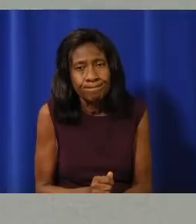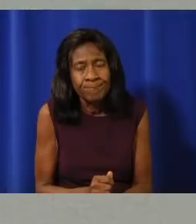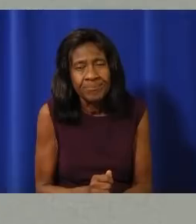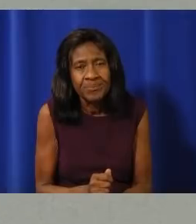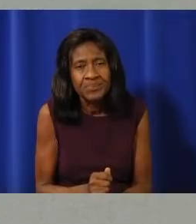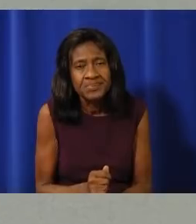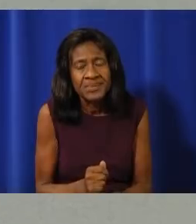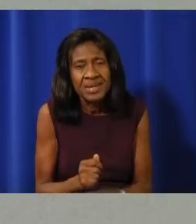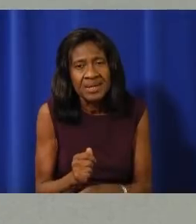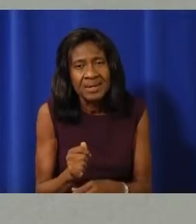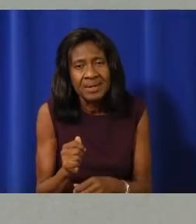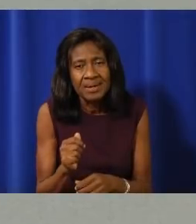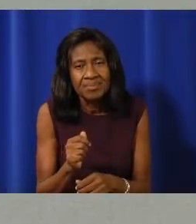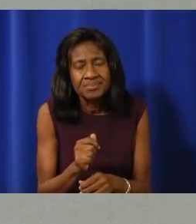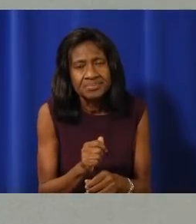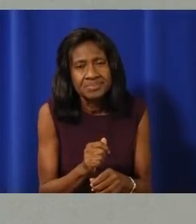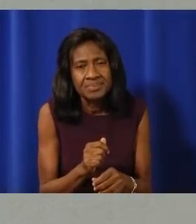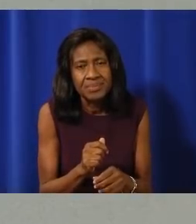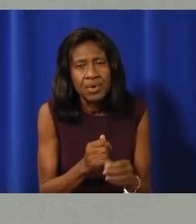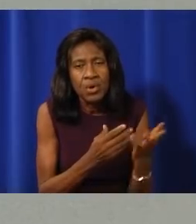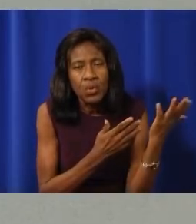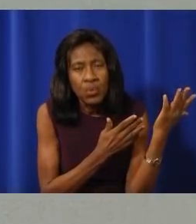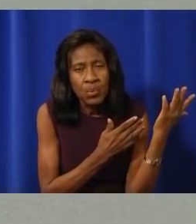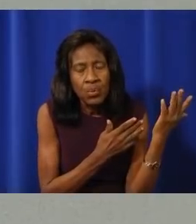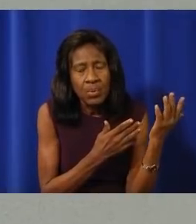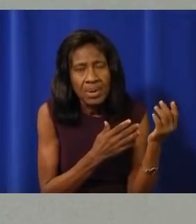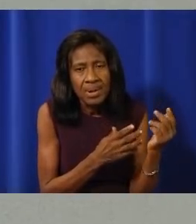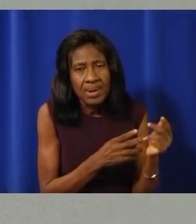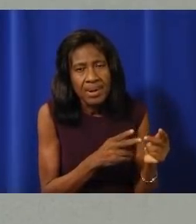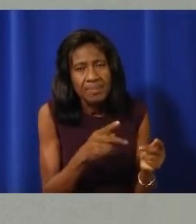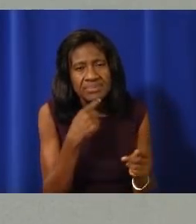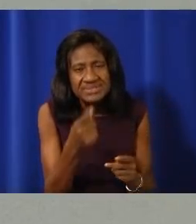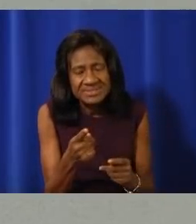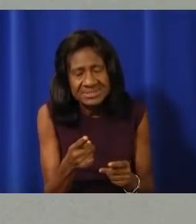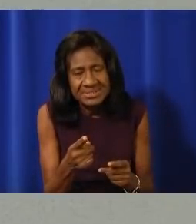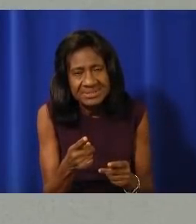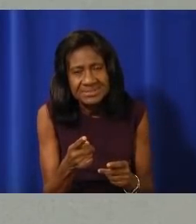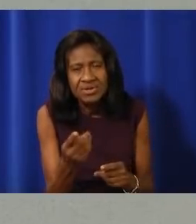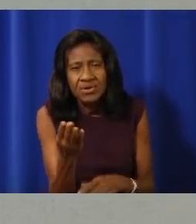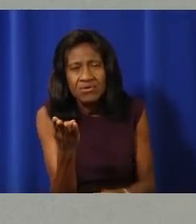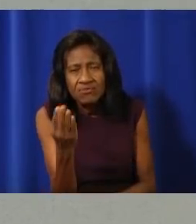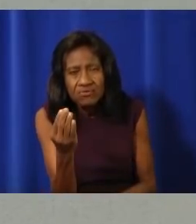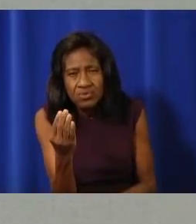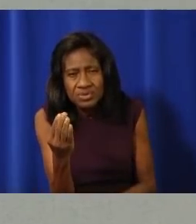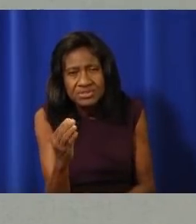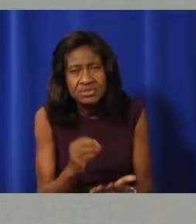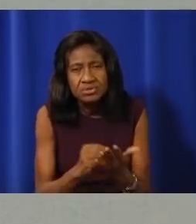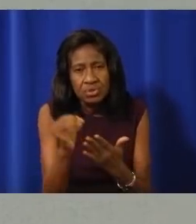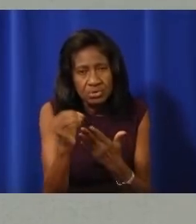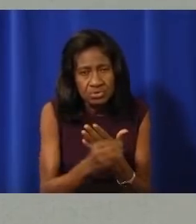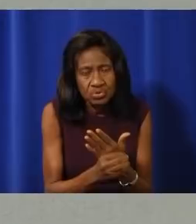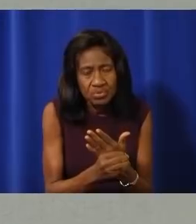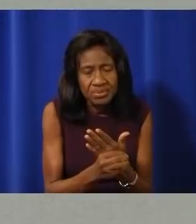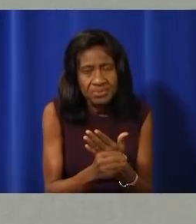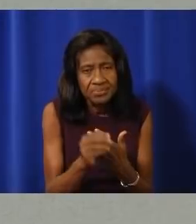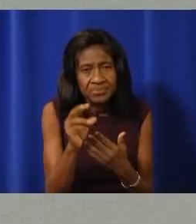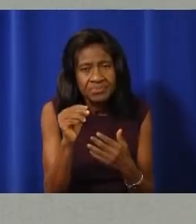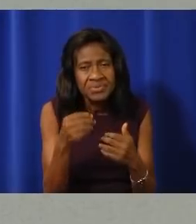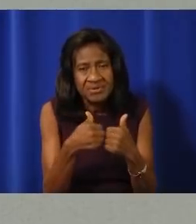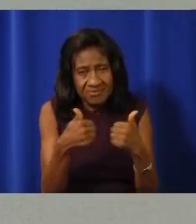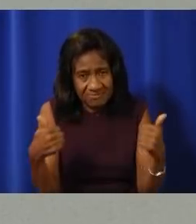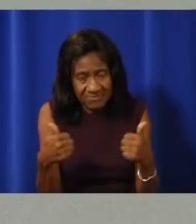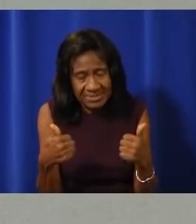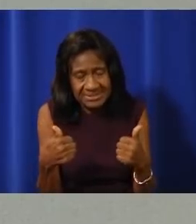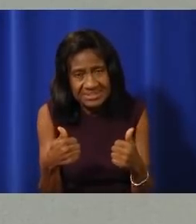to postpone the removal of quarantine for vaccinated travellers on the 14th of October. Public Health England